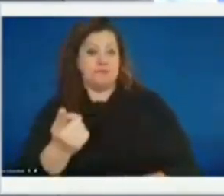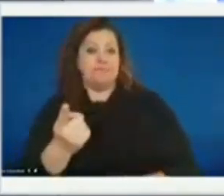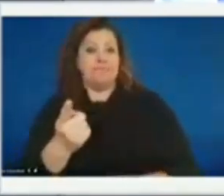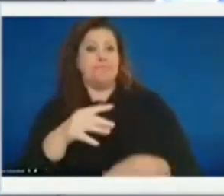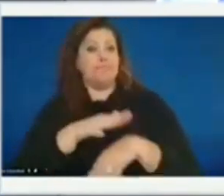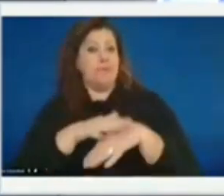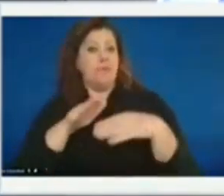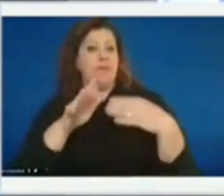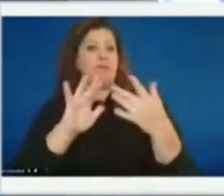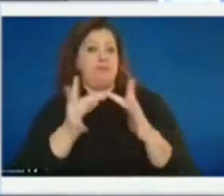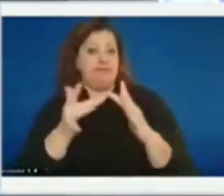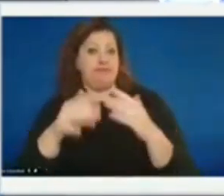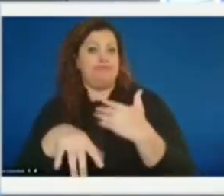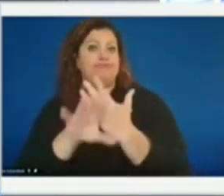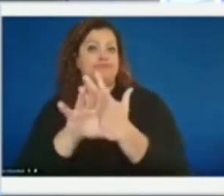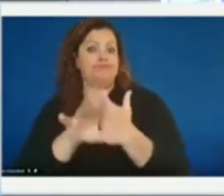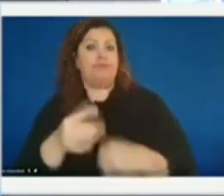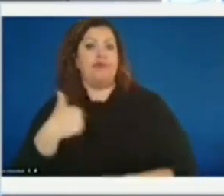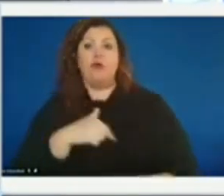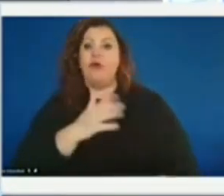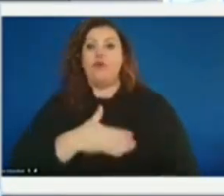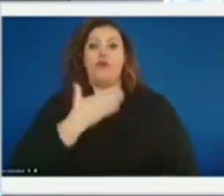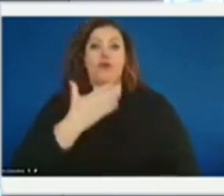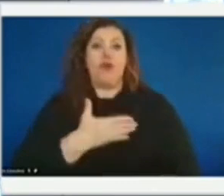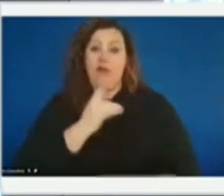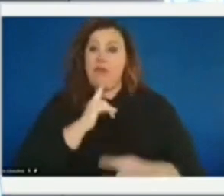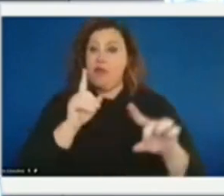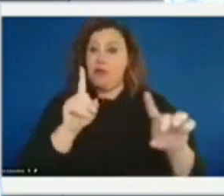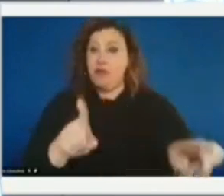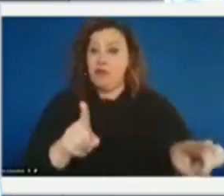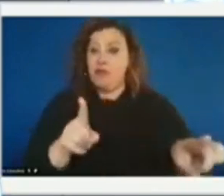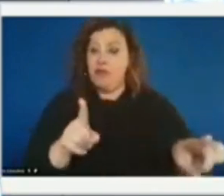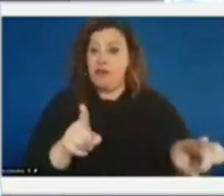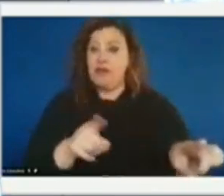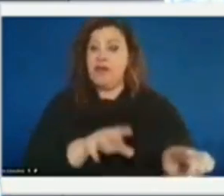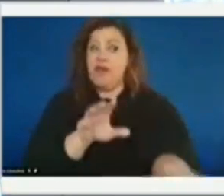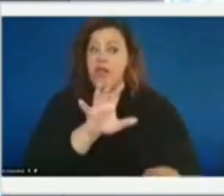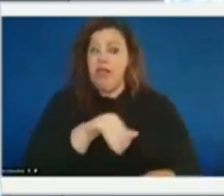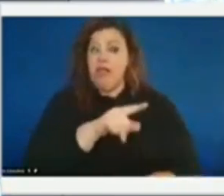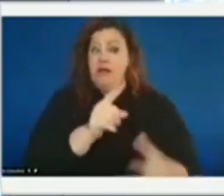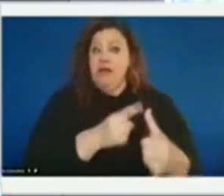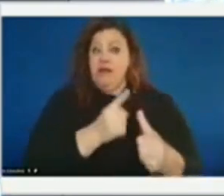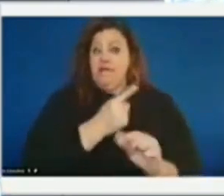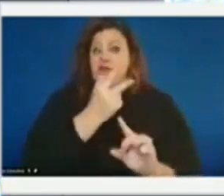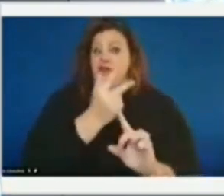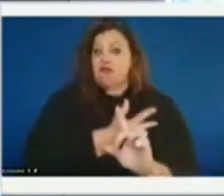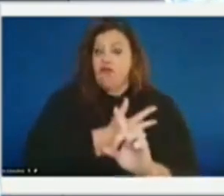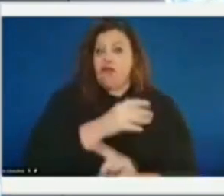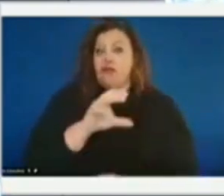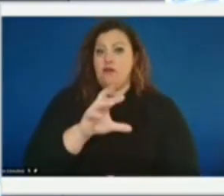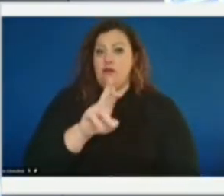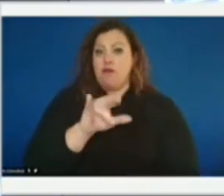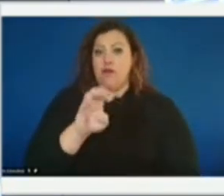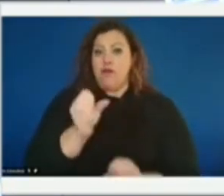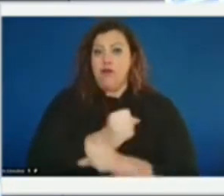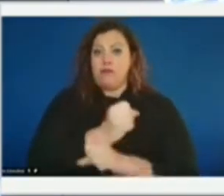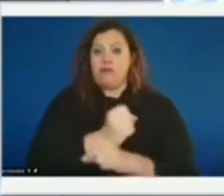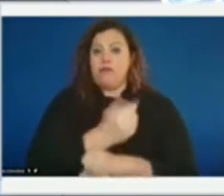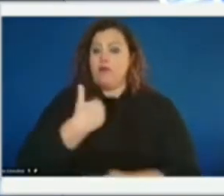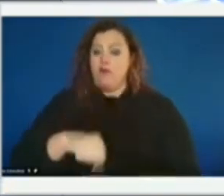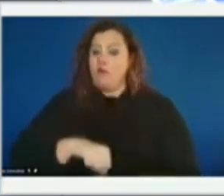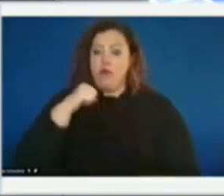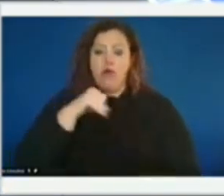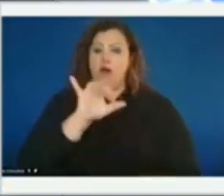online. We're happy to report these first quarter crime statistics. We're proud of them. We're proud